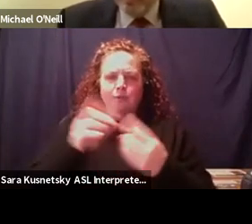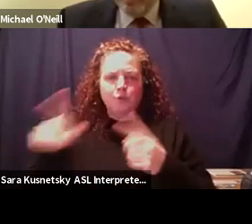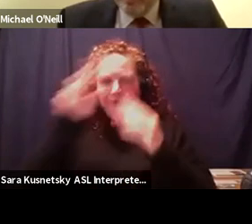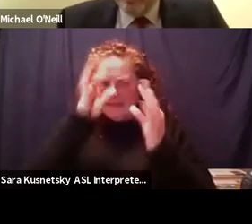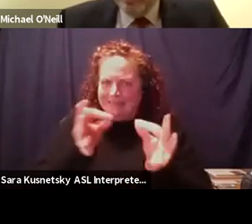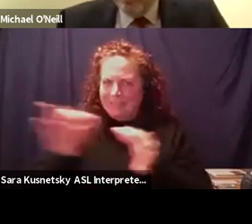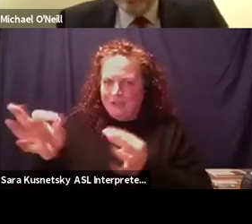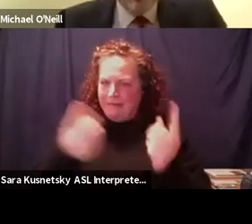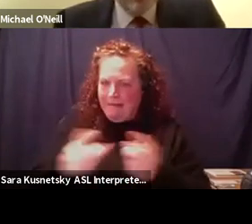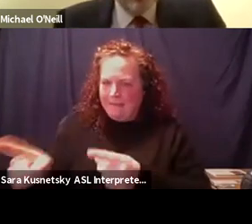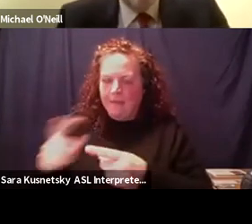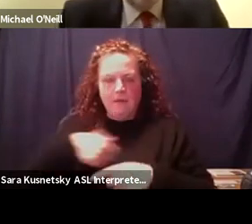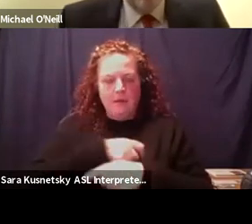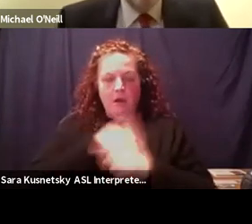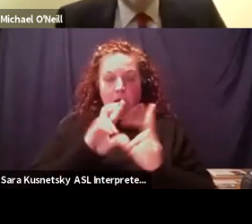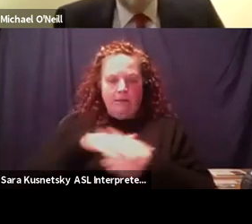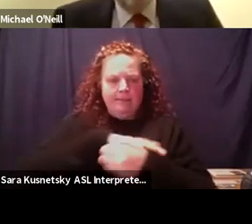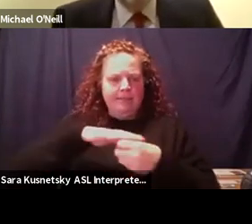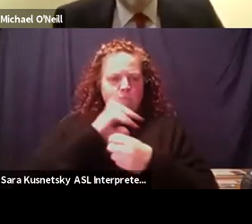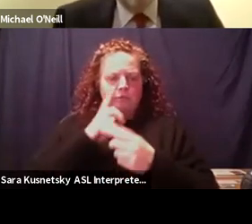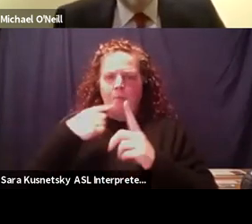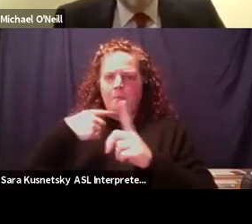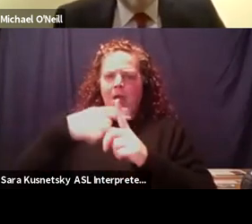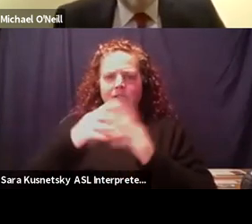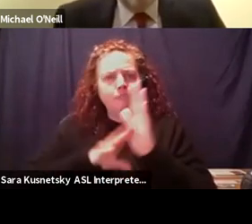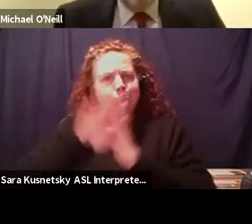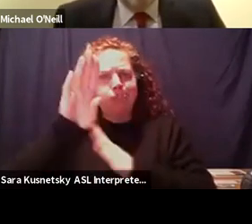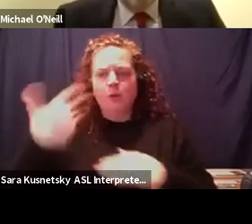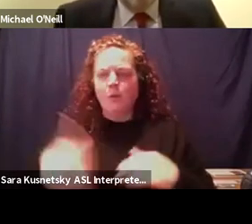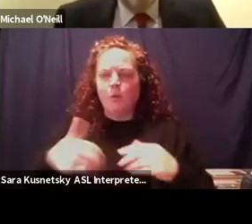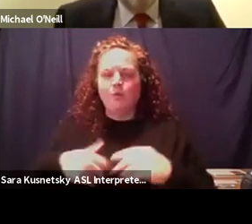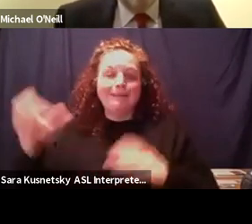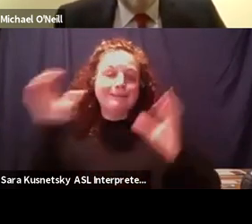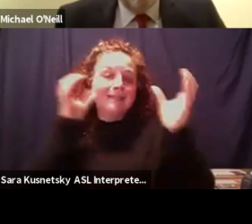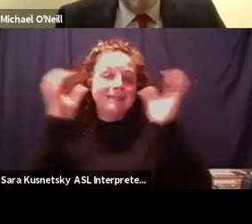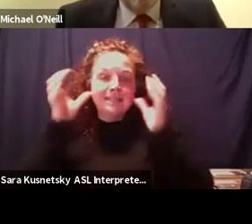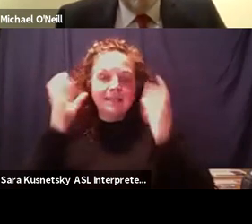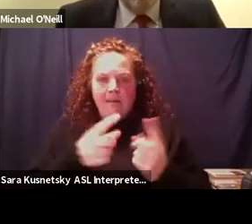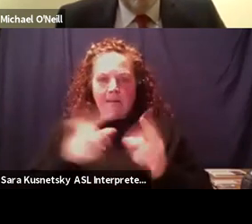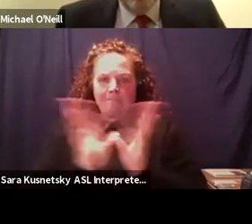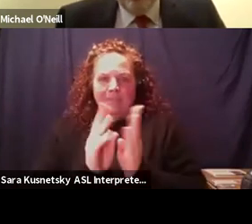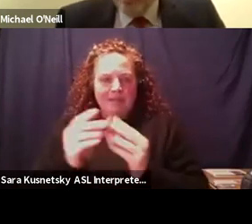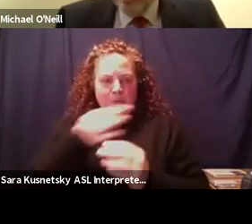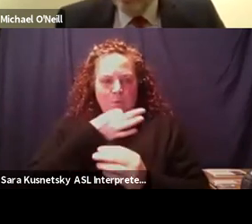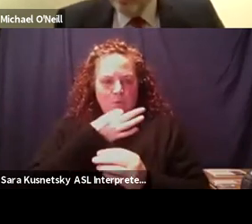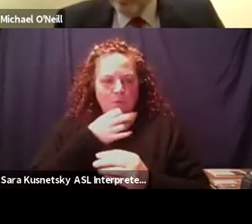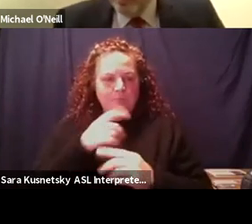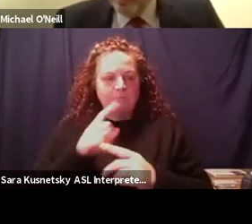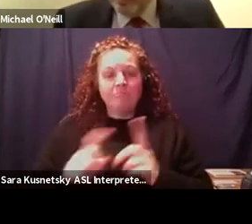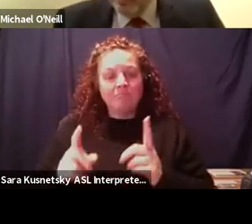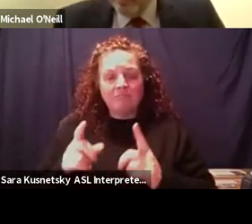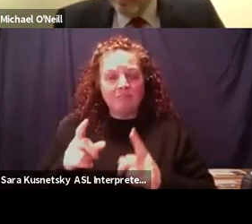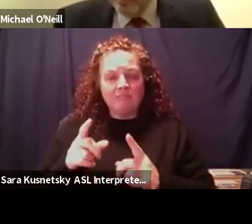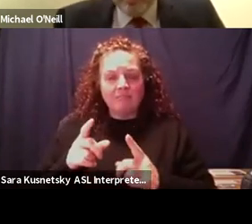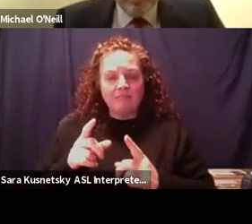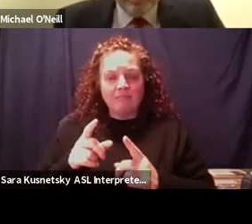are making some great strides in our district that I am very proud of, such as the listening sessions coming up. And yet, I would like to see our students, parents,